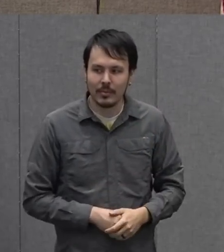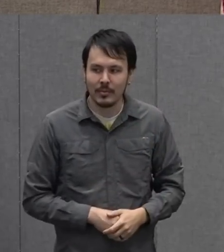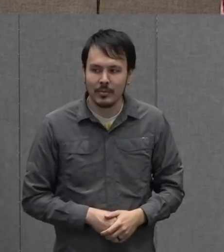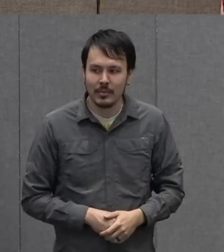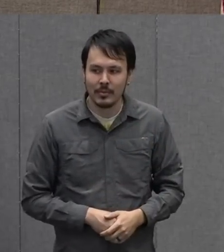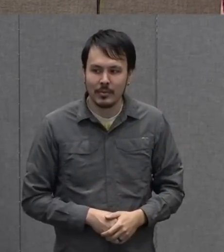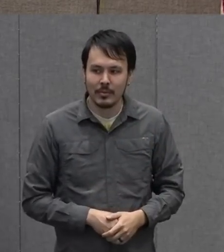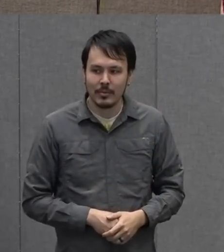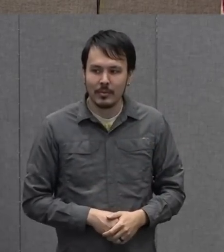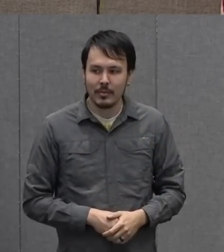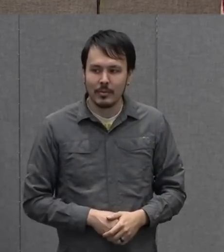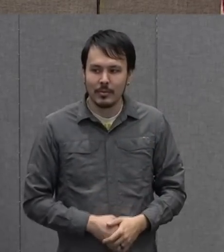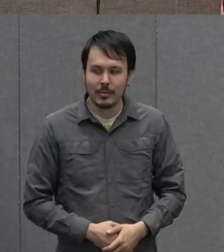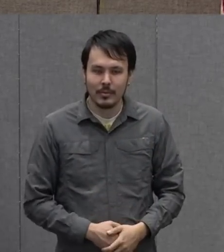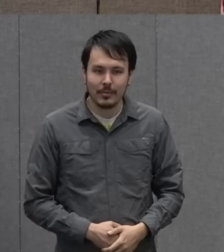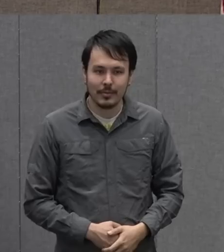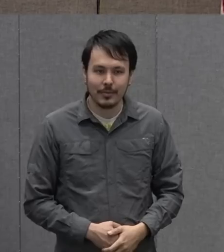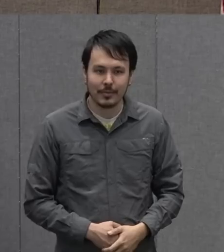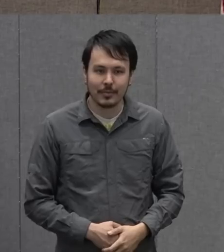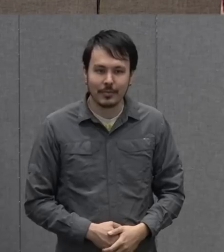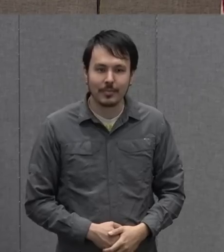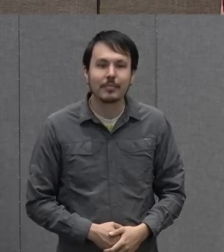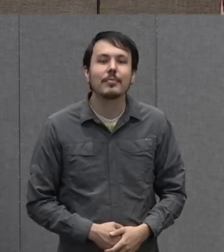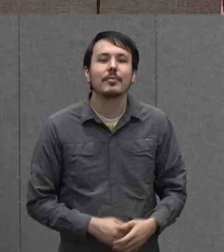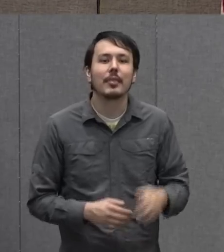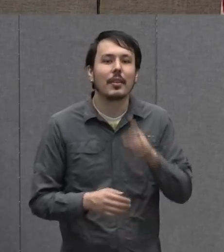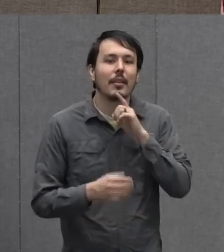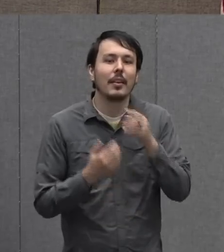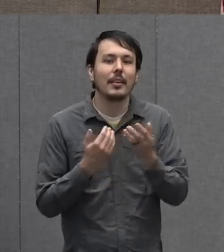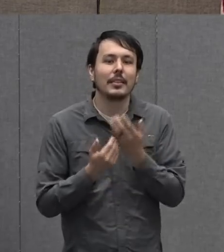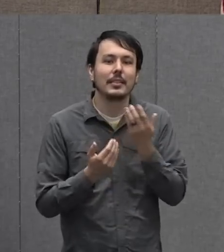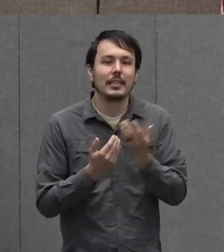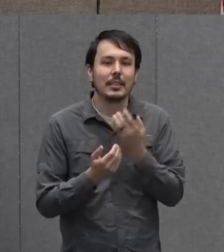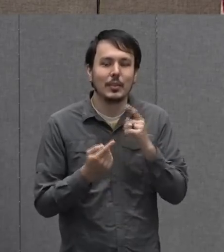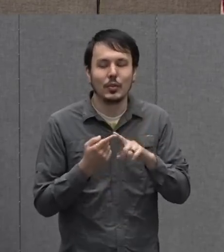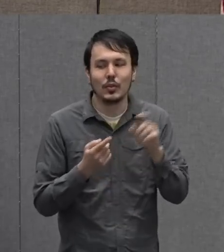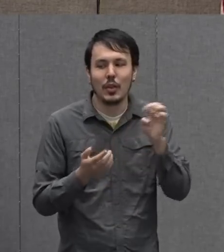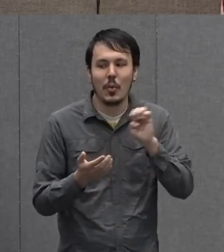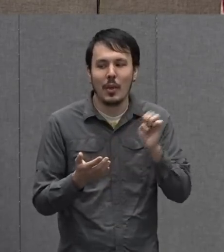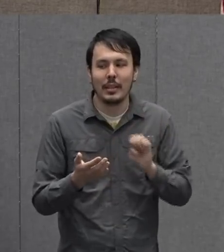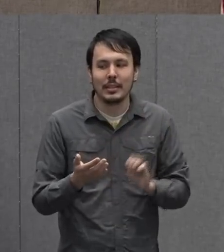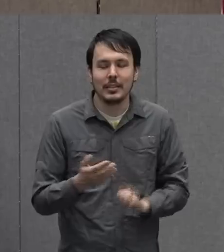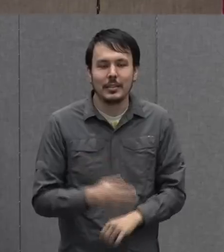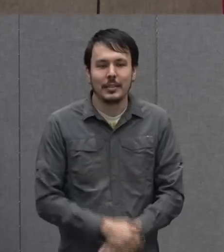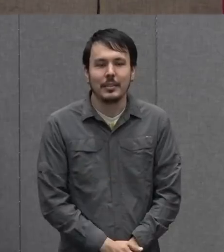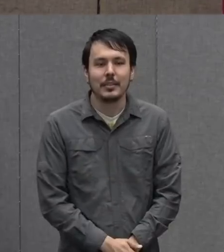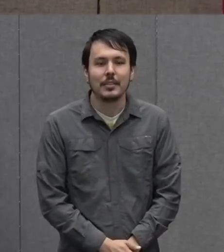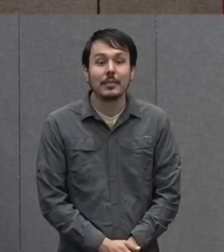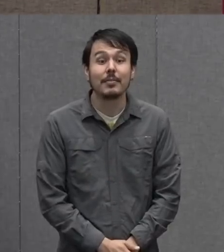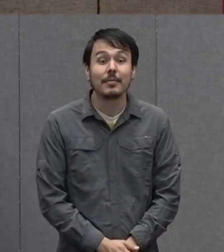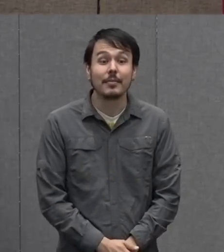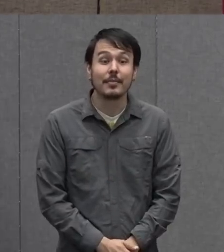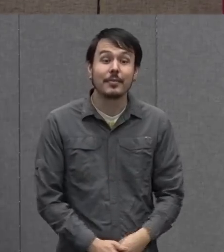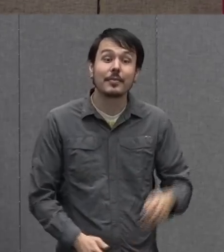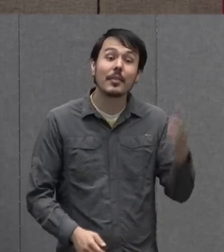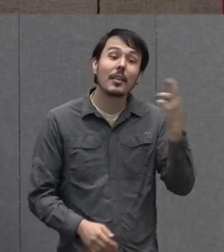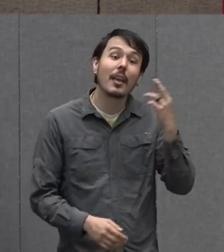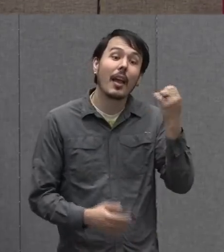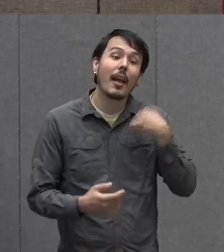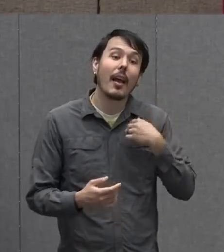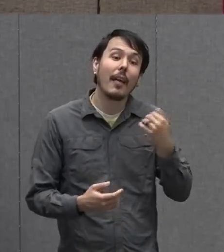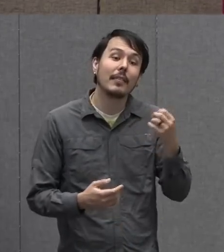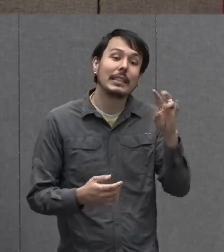I like working with whiteboards. They're easy to erase. Now, since I have 7